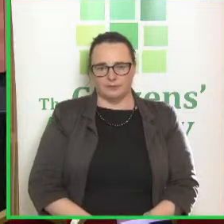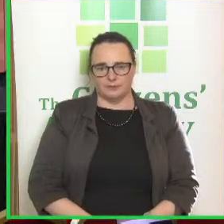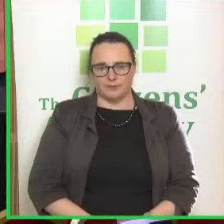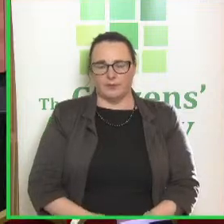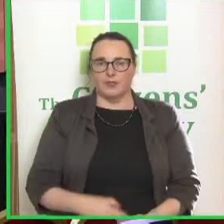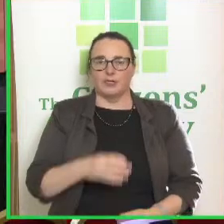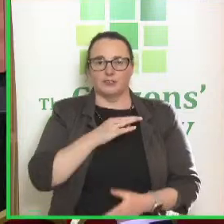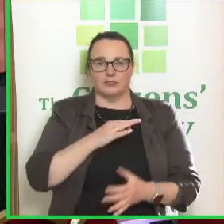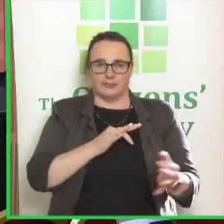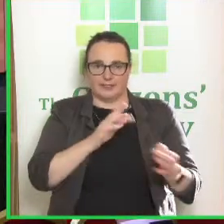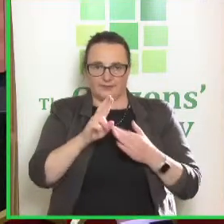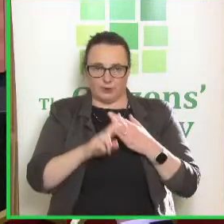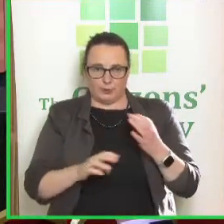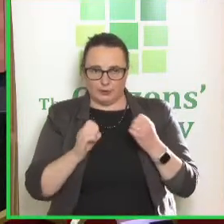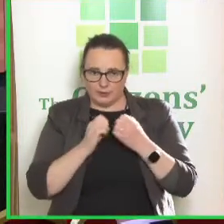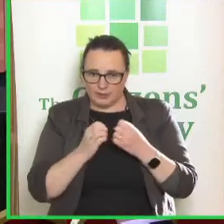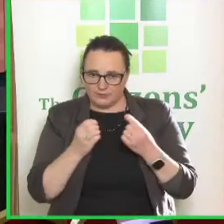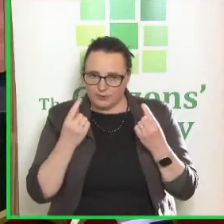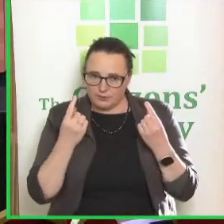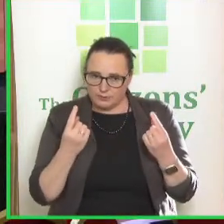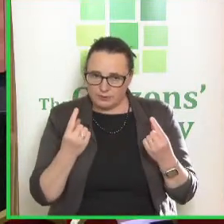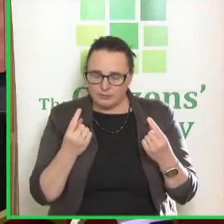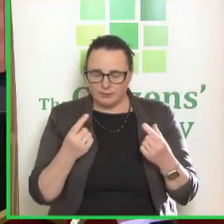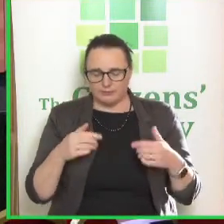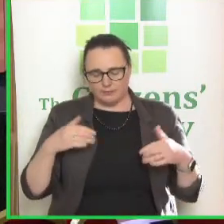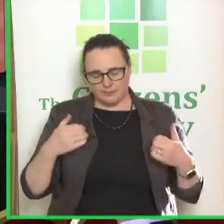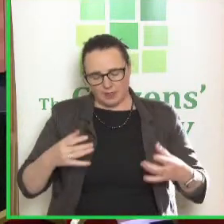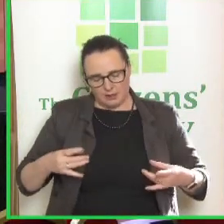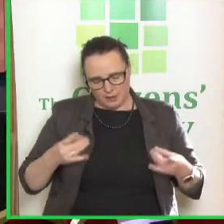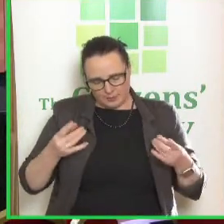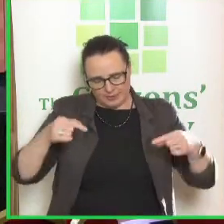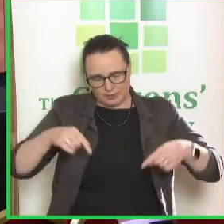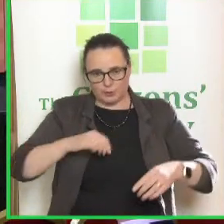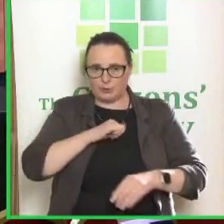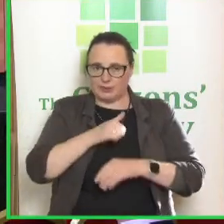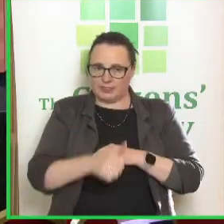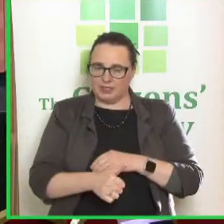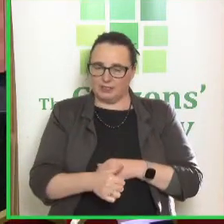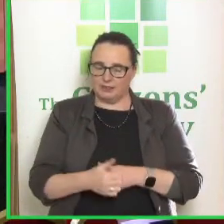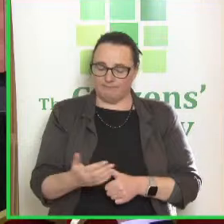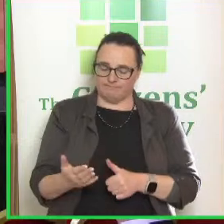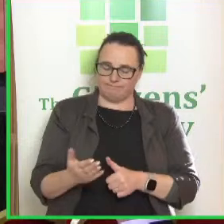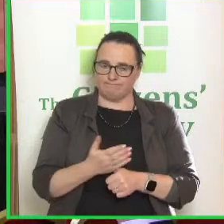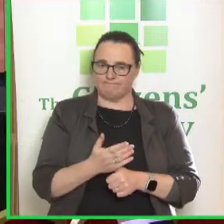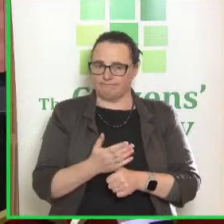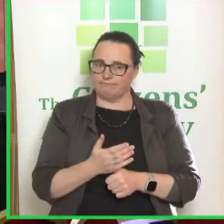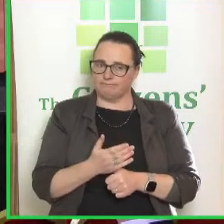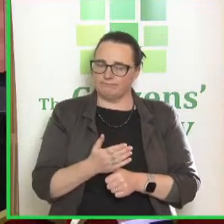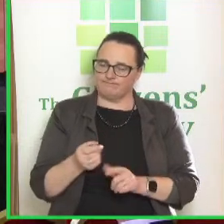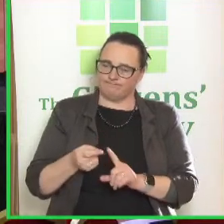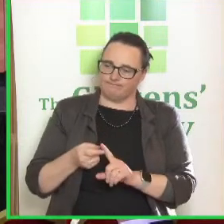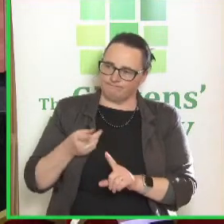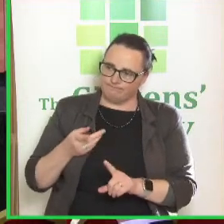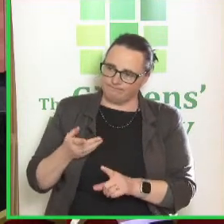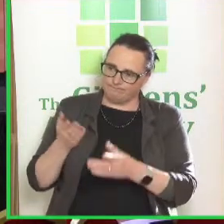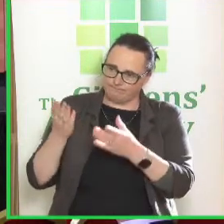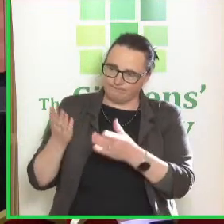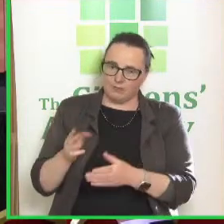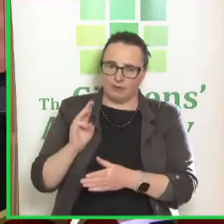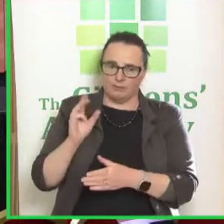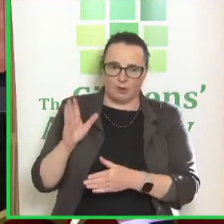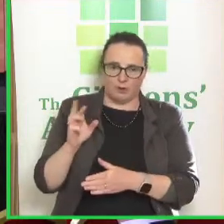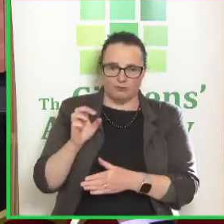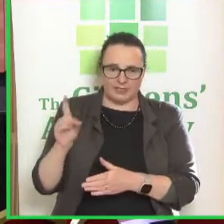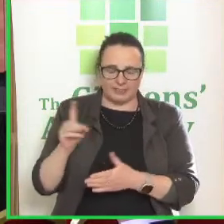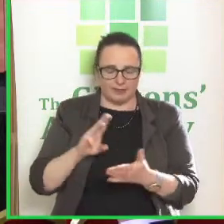Good afternoon, everyone. I'm honoured to be here today, and I'd like to first of all acknowledge Mr. Paul Reid, members of